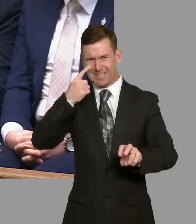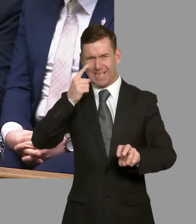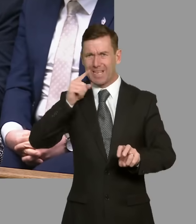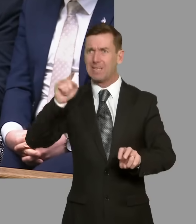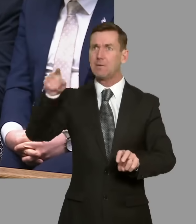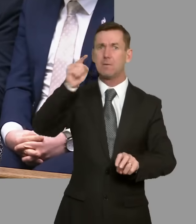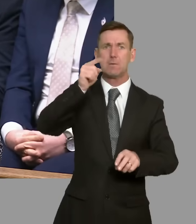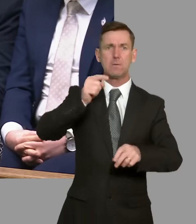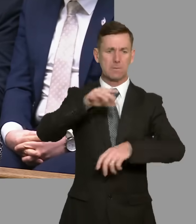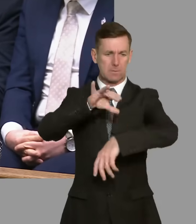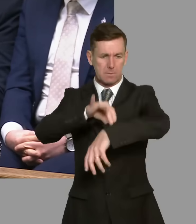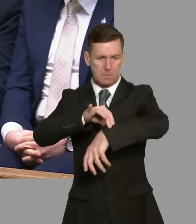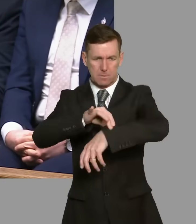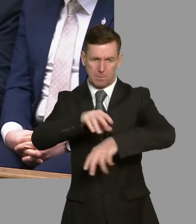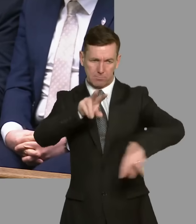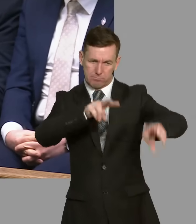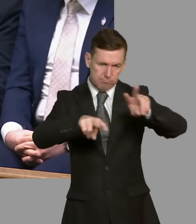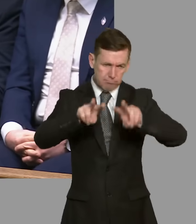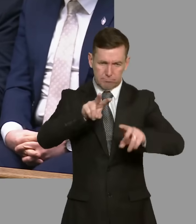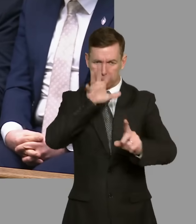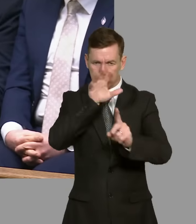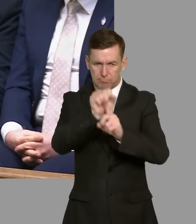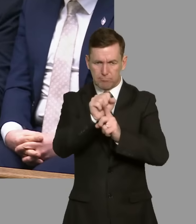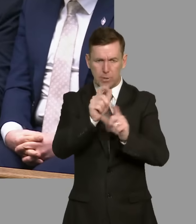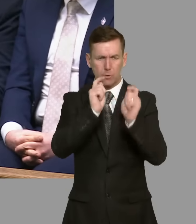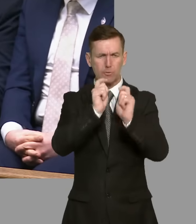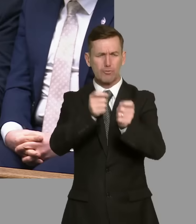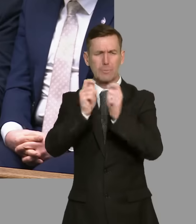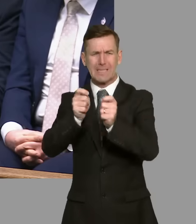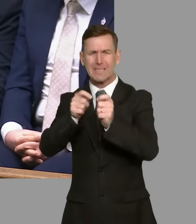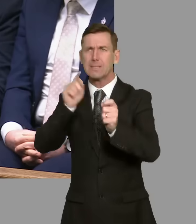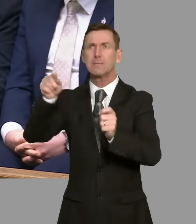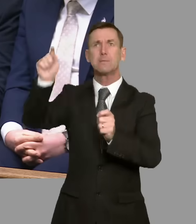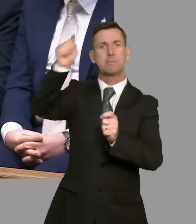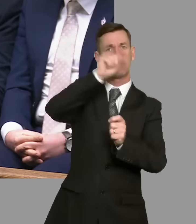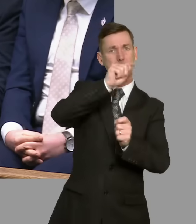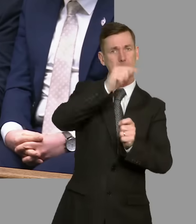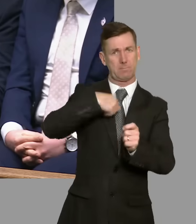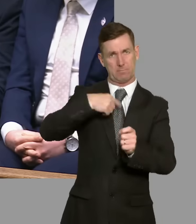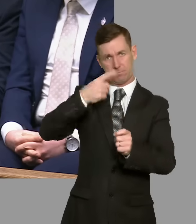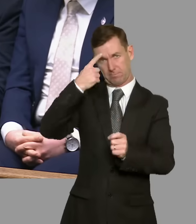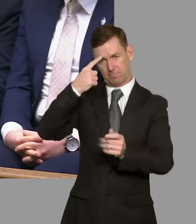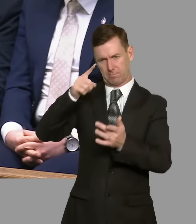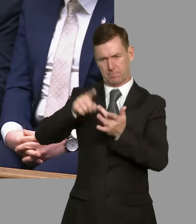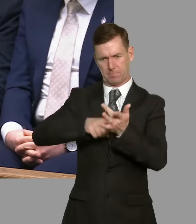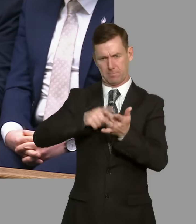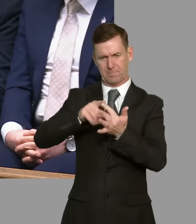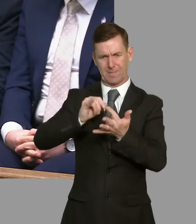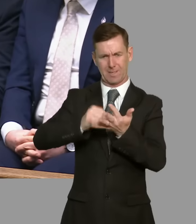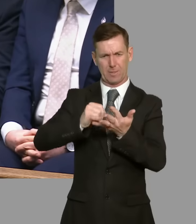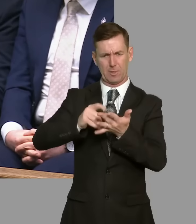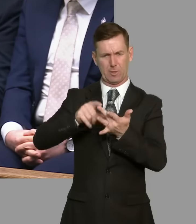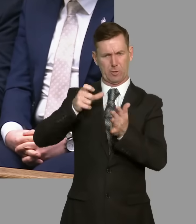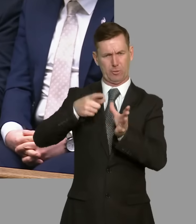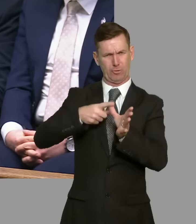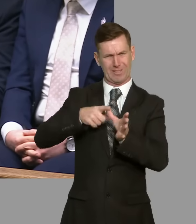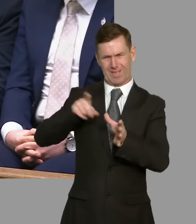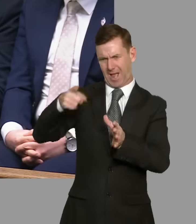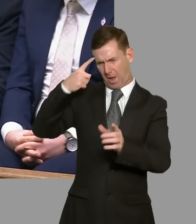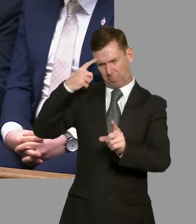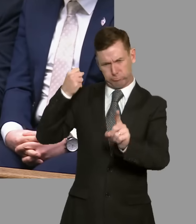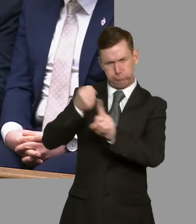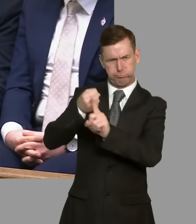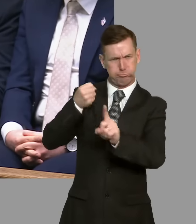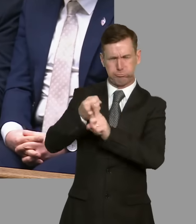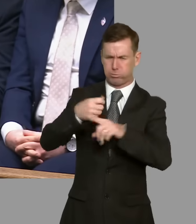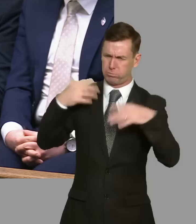to commend the work of Jessica, Endo Warriors West Lothian and Endometriosis UK, and will he meet with me to discuss